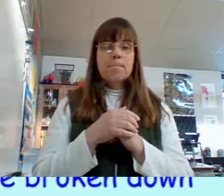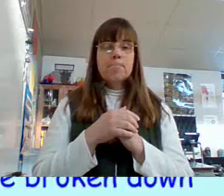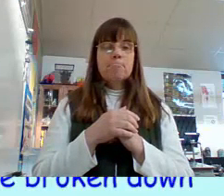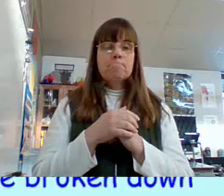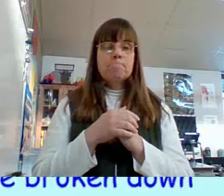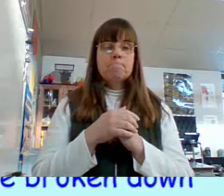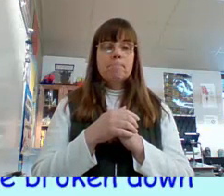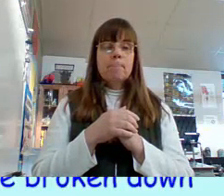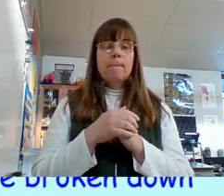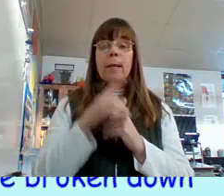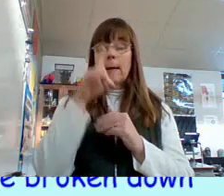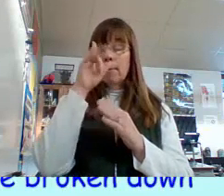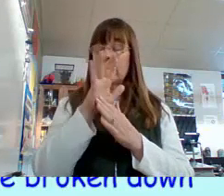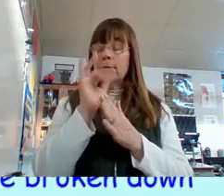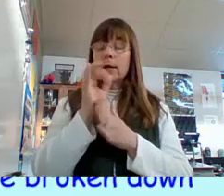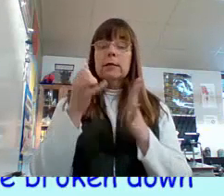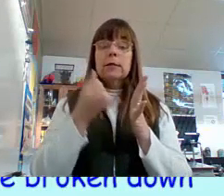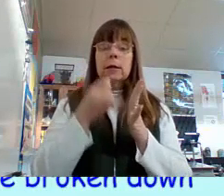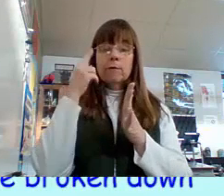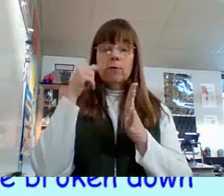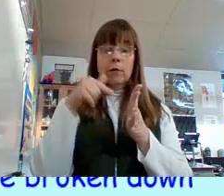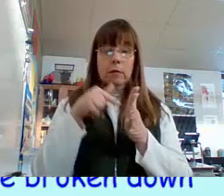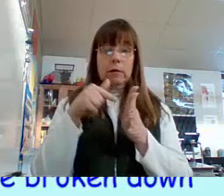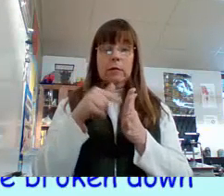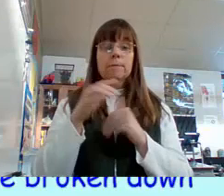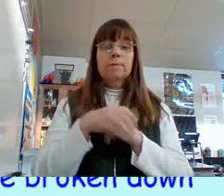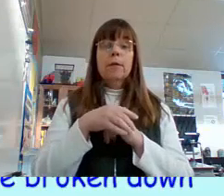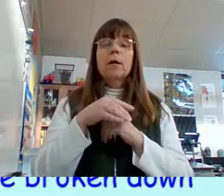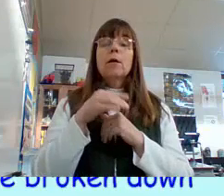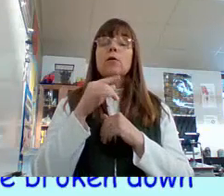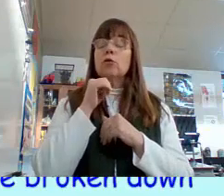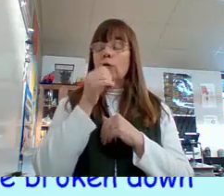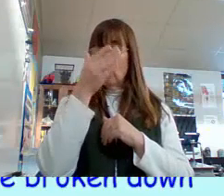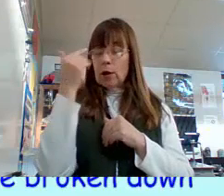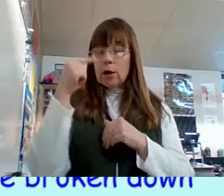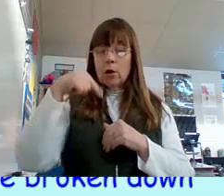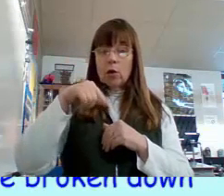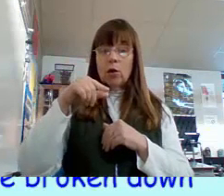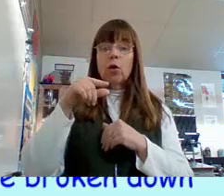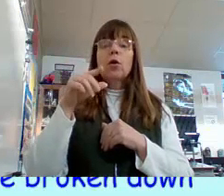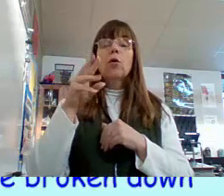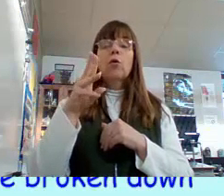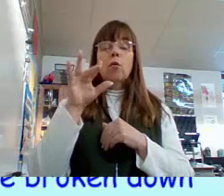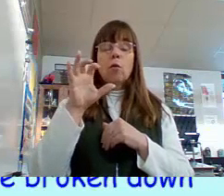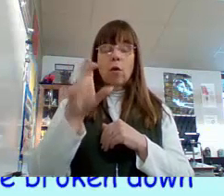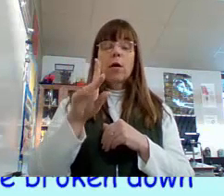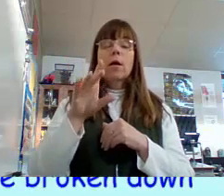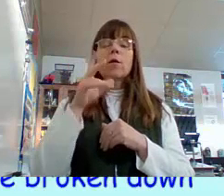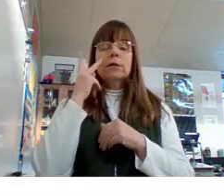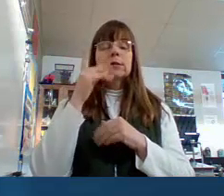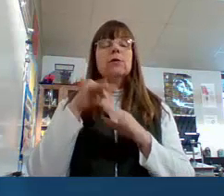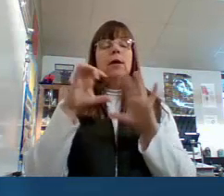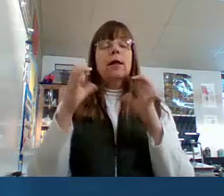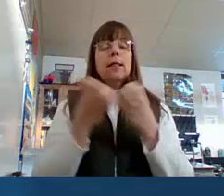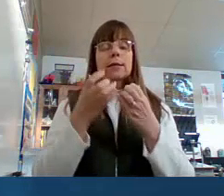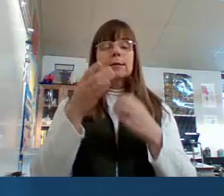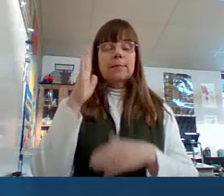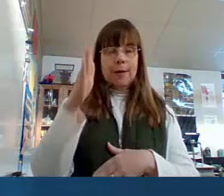All right, and I believe, yep, that is it. So don't forget to do your quack, and we will see you in class. Bye.